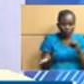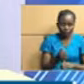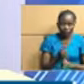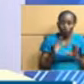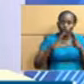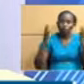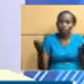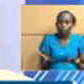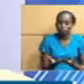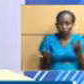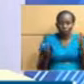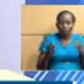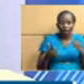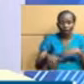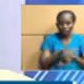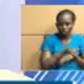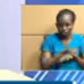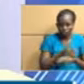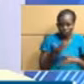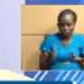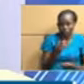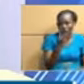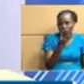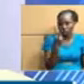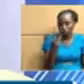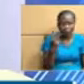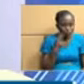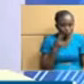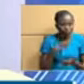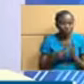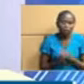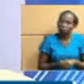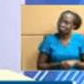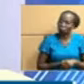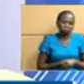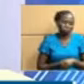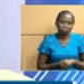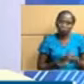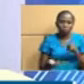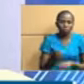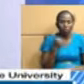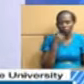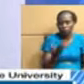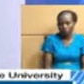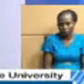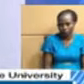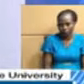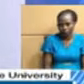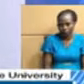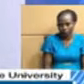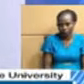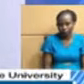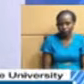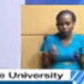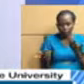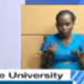universal coverage and you have 42 million, you will go very little distance with just the insurance part as in national